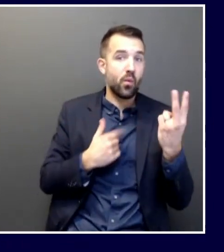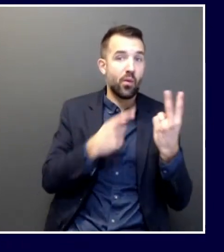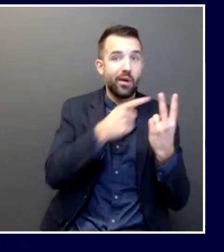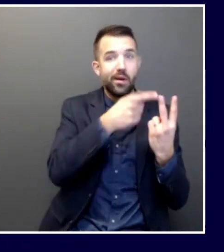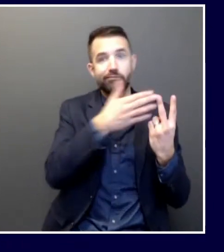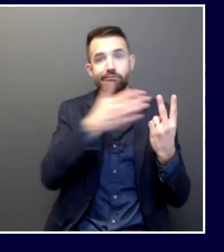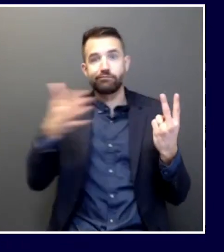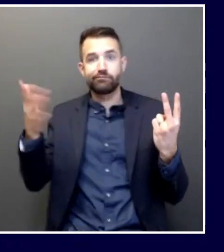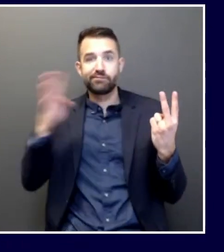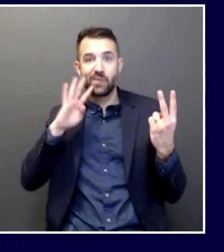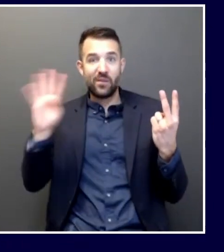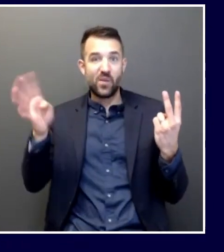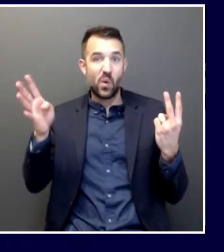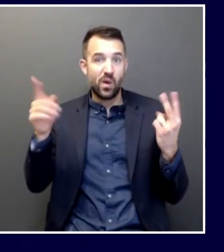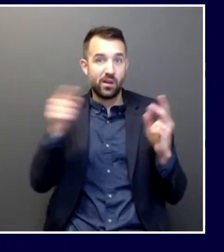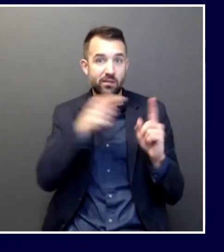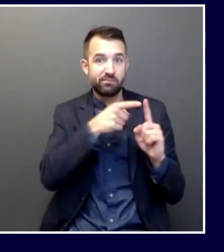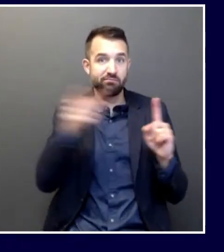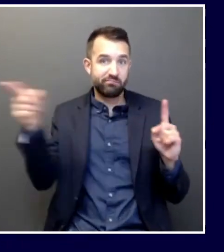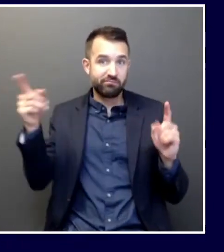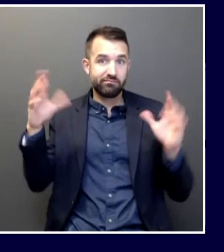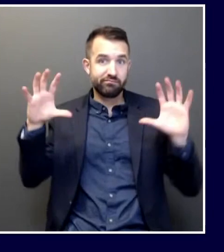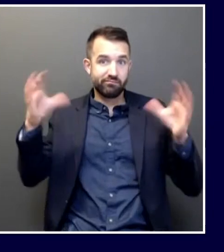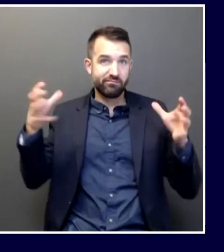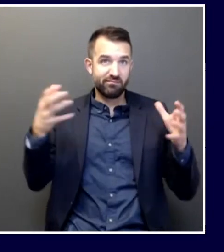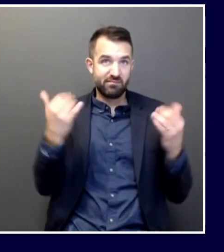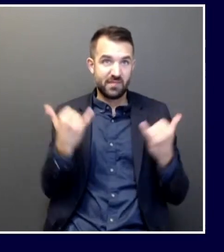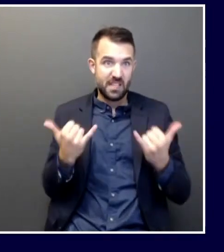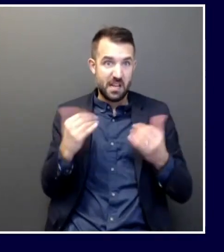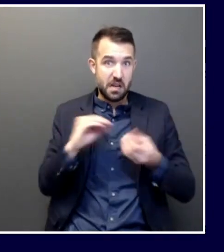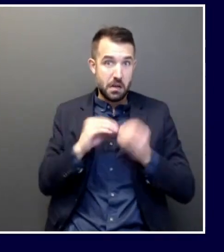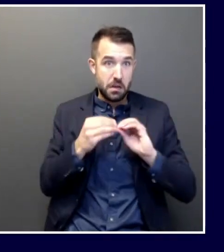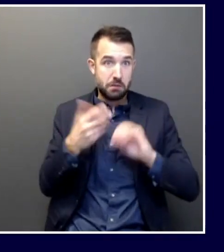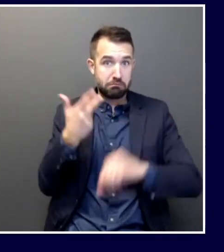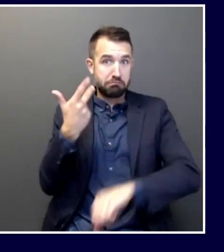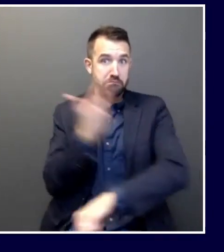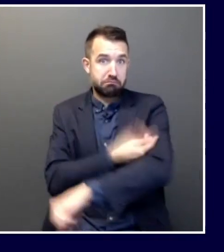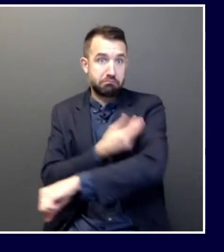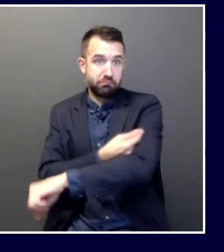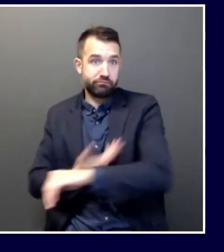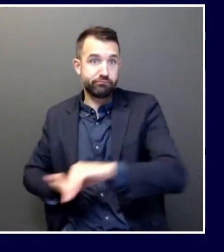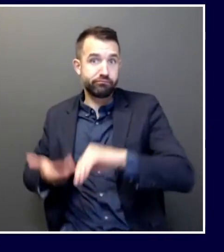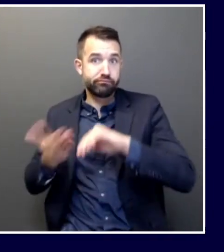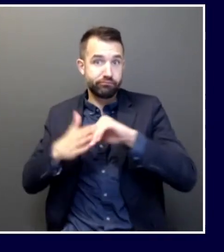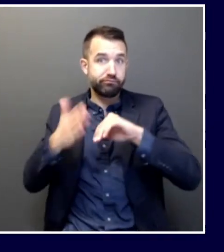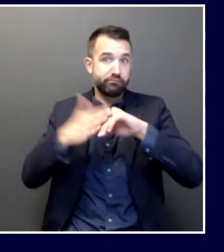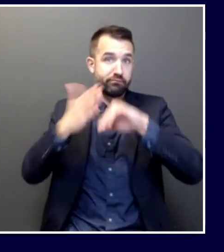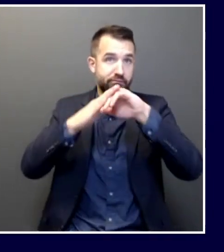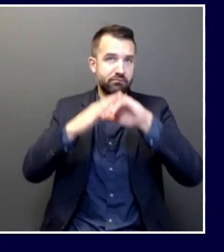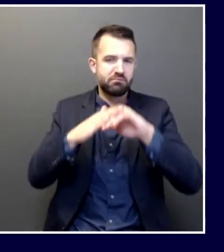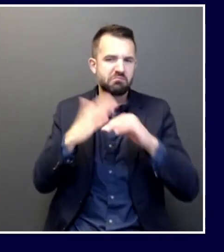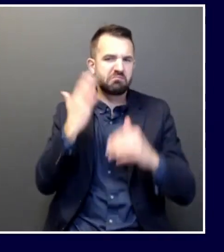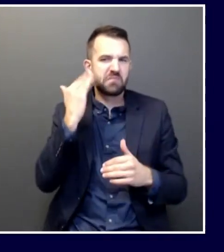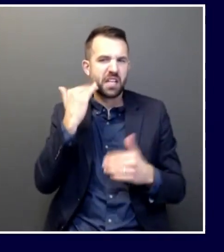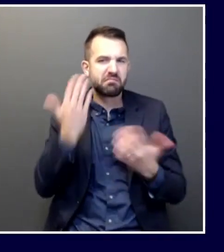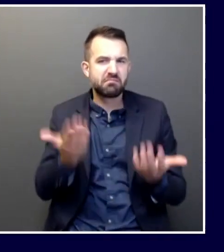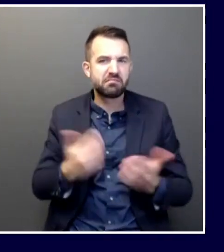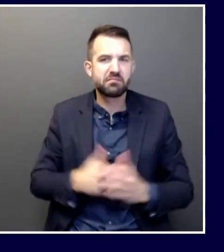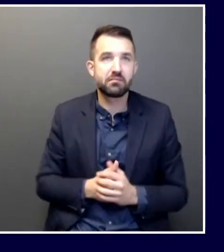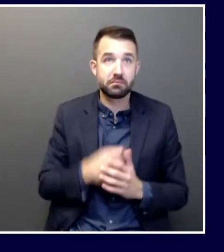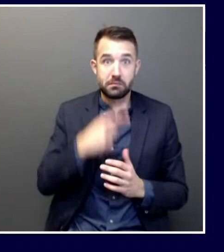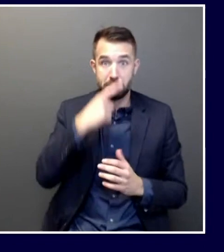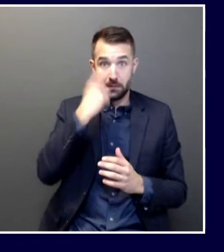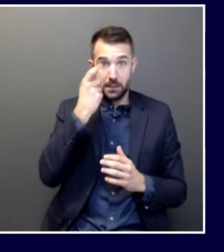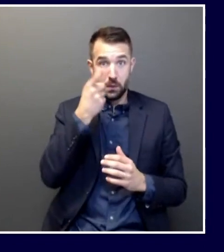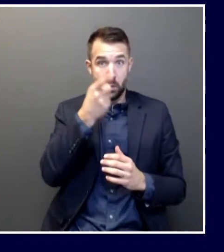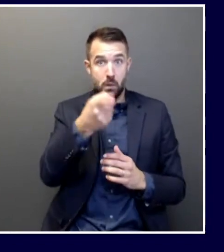seeing patterns of why they are, why now, in the sense of, are they expecting that they're going to be subjected to a vaccine mandate, or